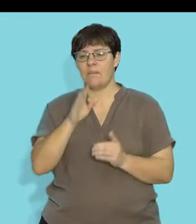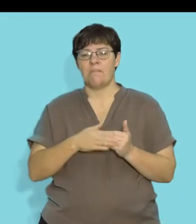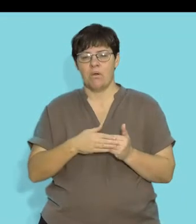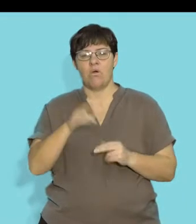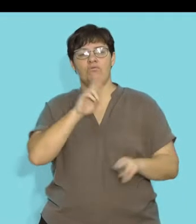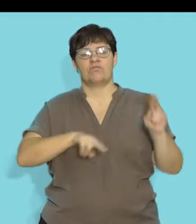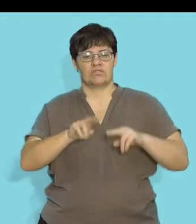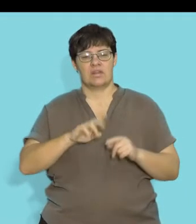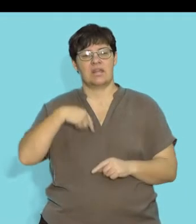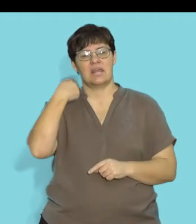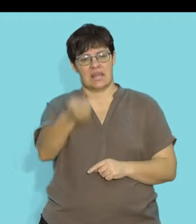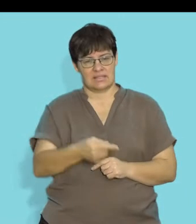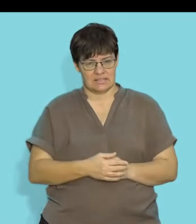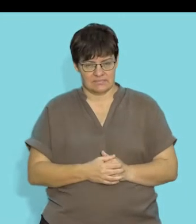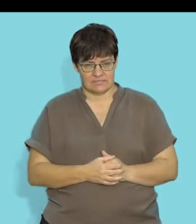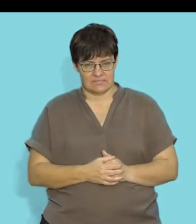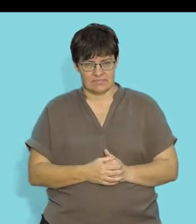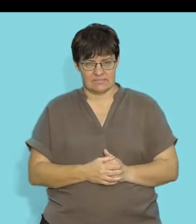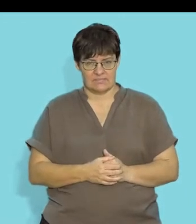in the next bit.